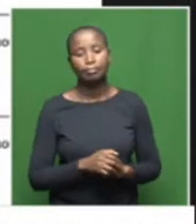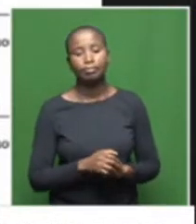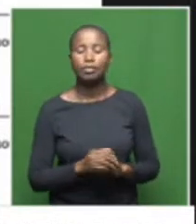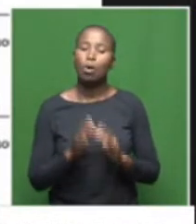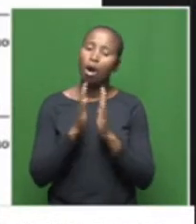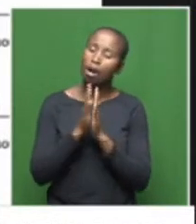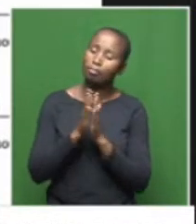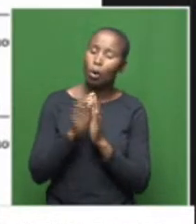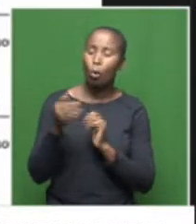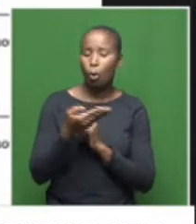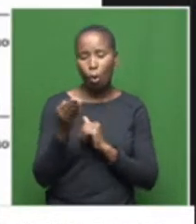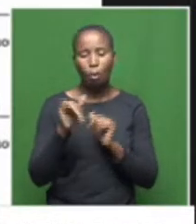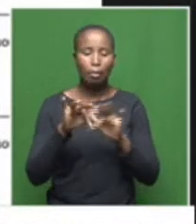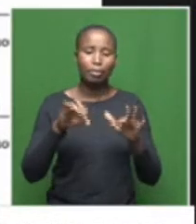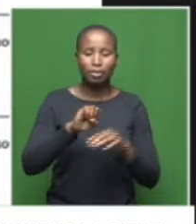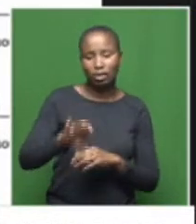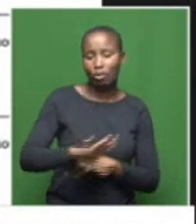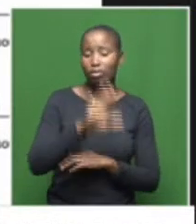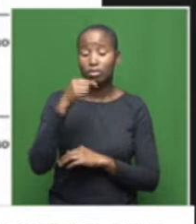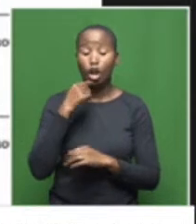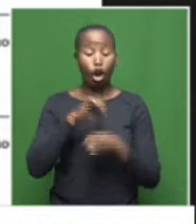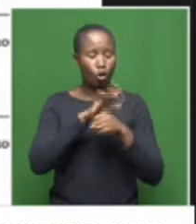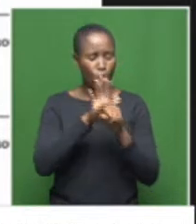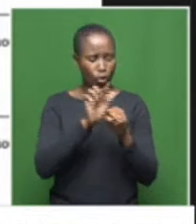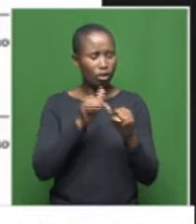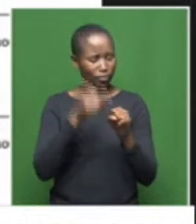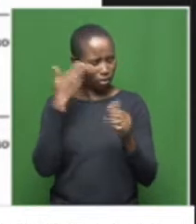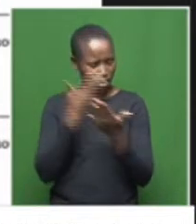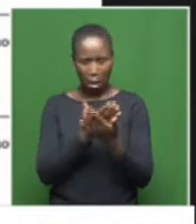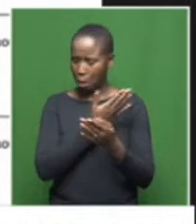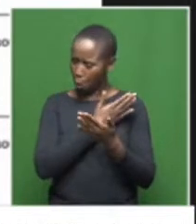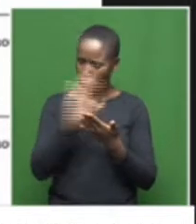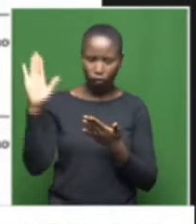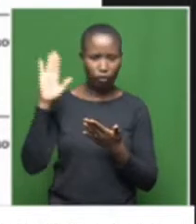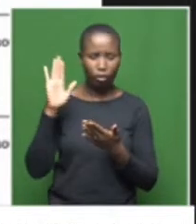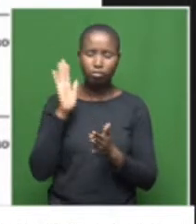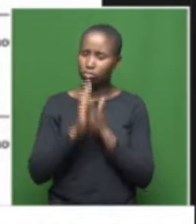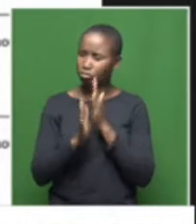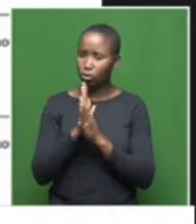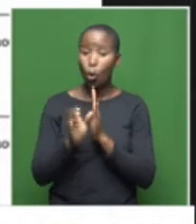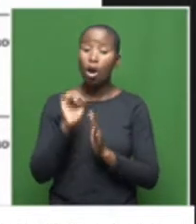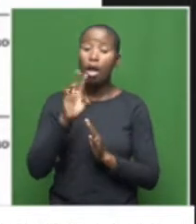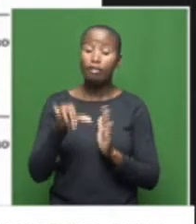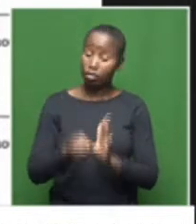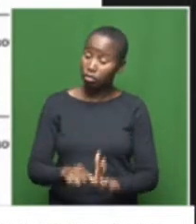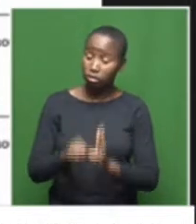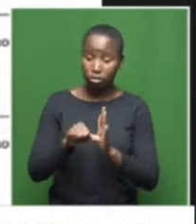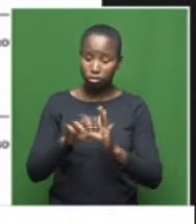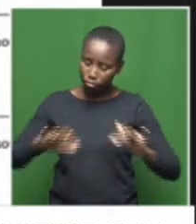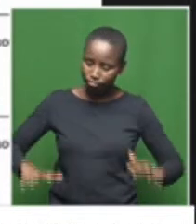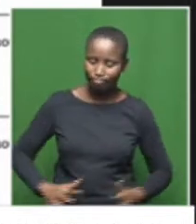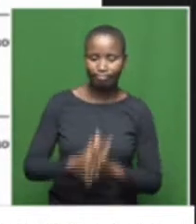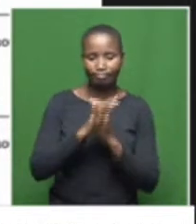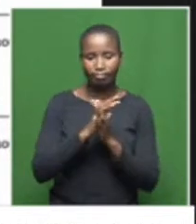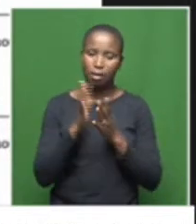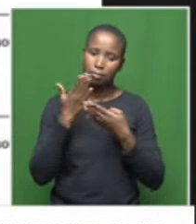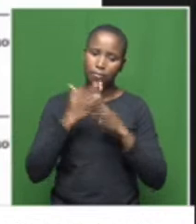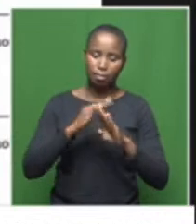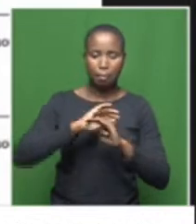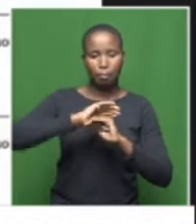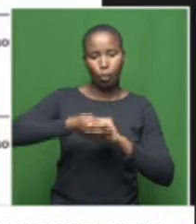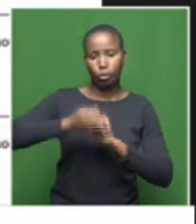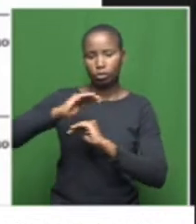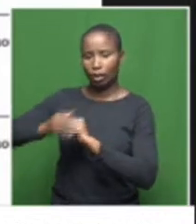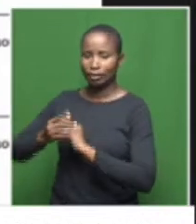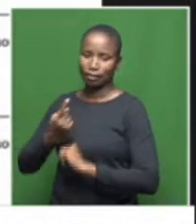that COVID-19 can be defeated if we all work together to protect ourselves and also protect those around us with